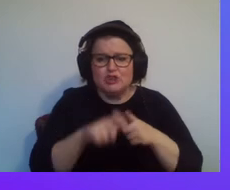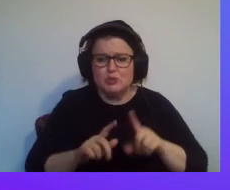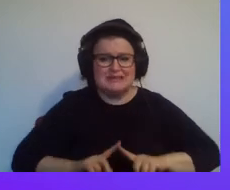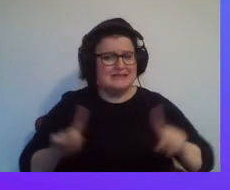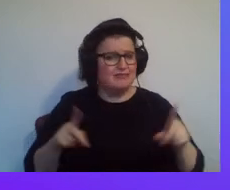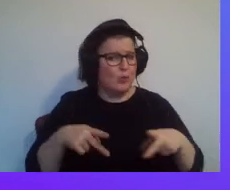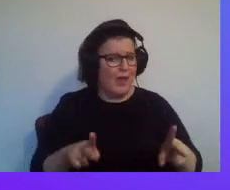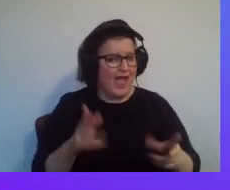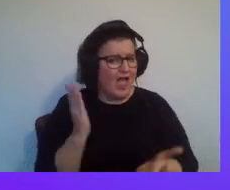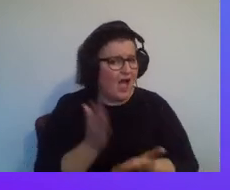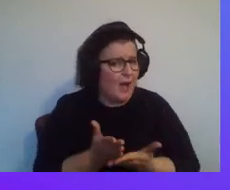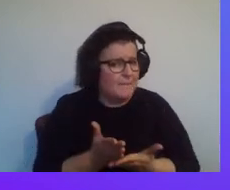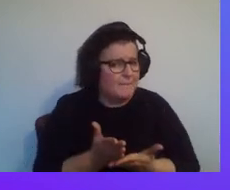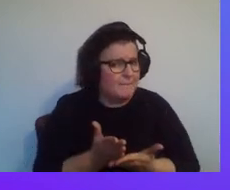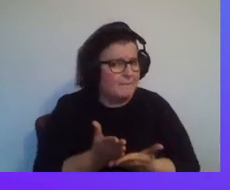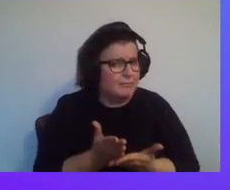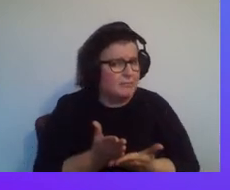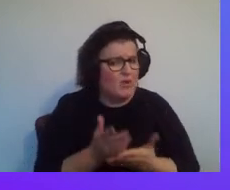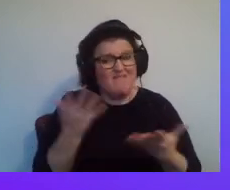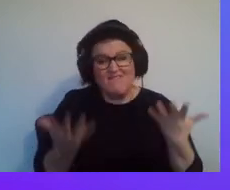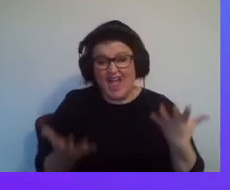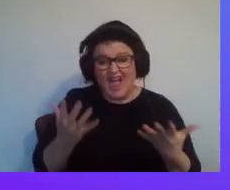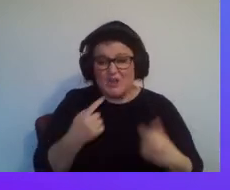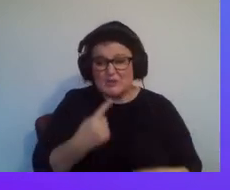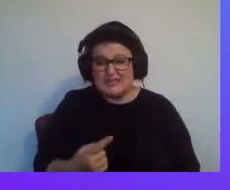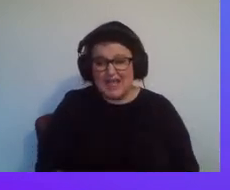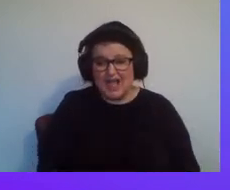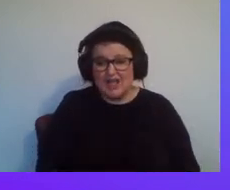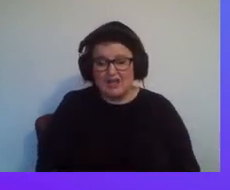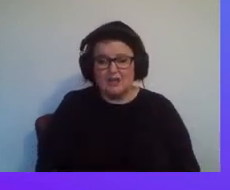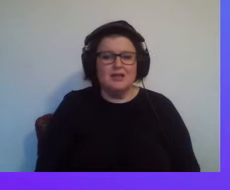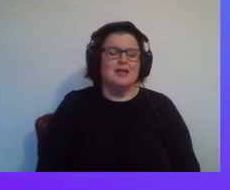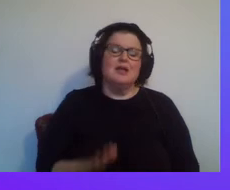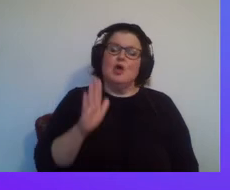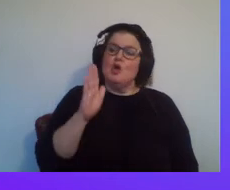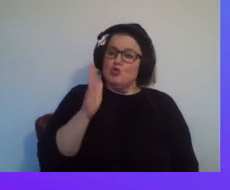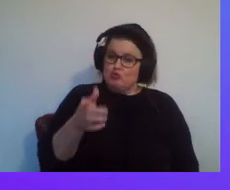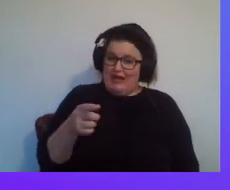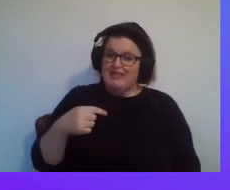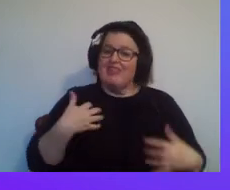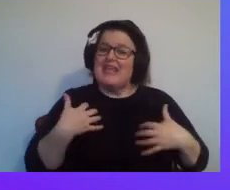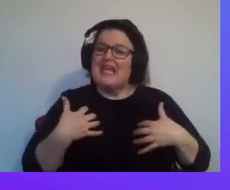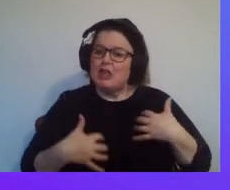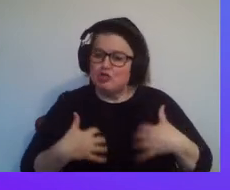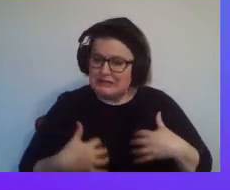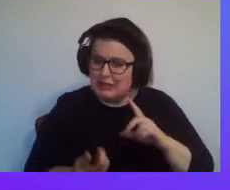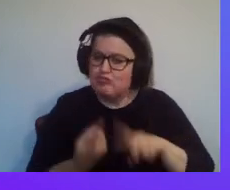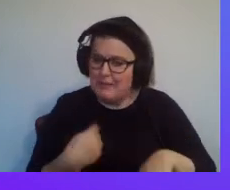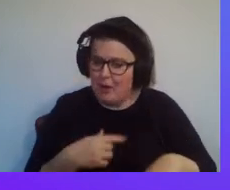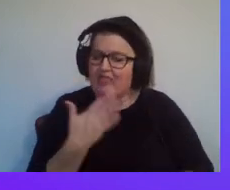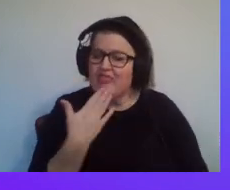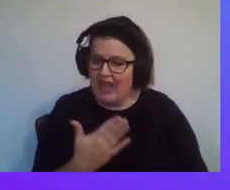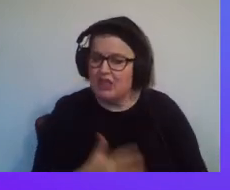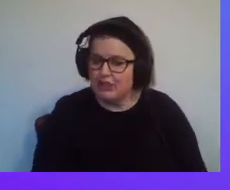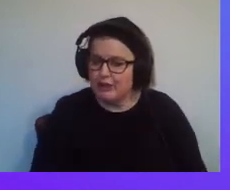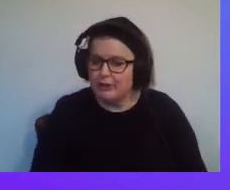Kevin, yeah. Would that be fair to say? I think you bring up a fair point. I think what I like to say is